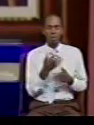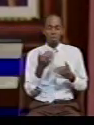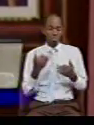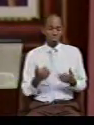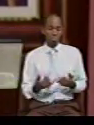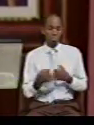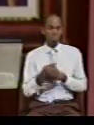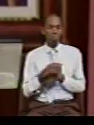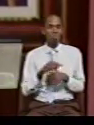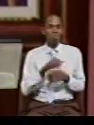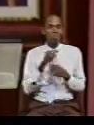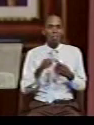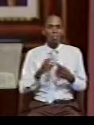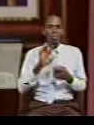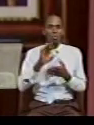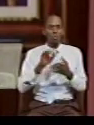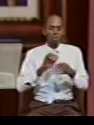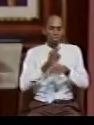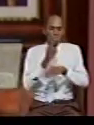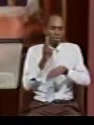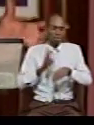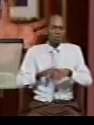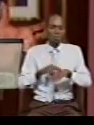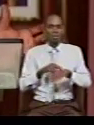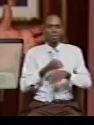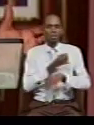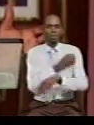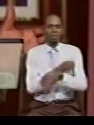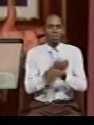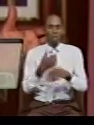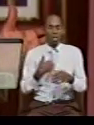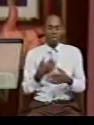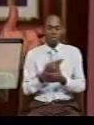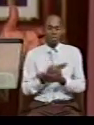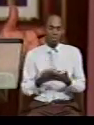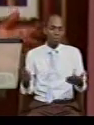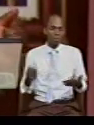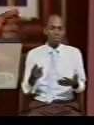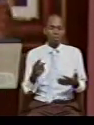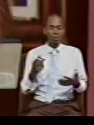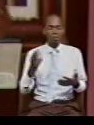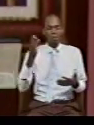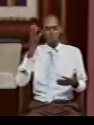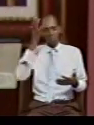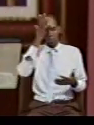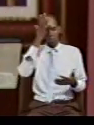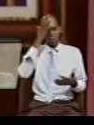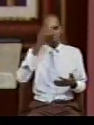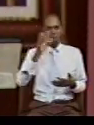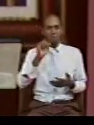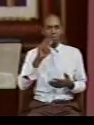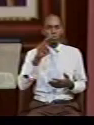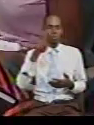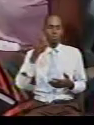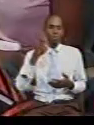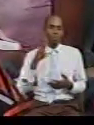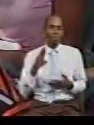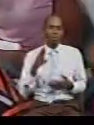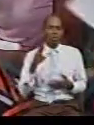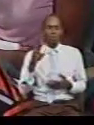natural strength has failed, super Somebody help me shout